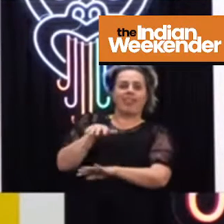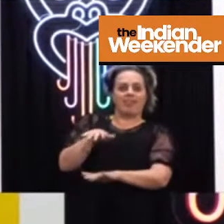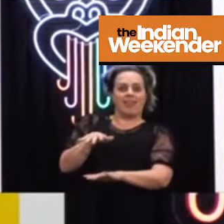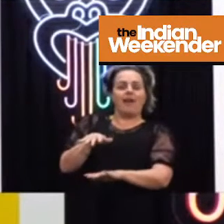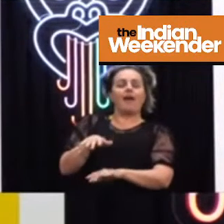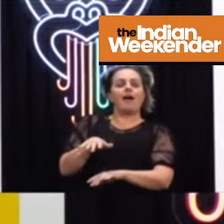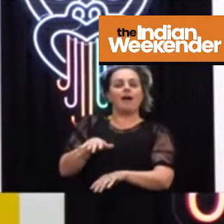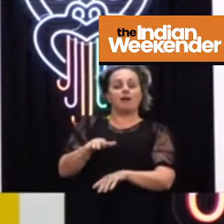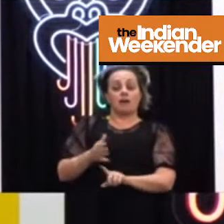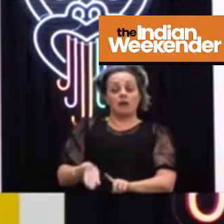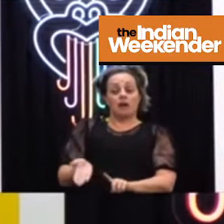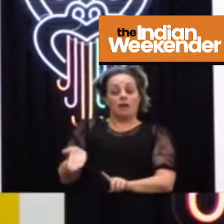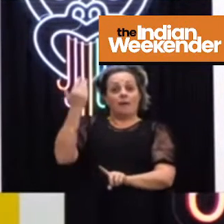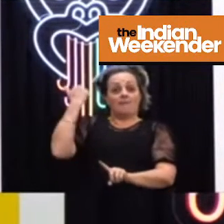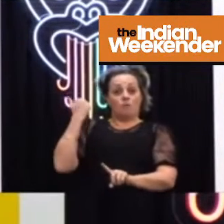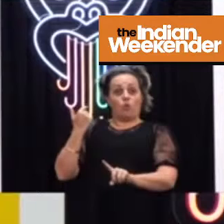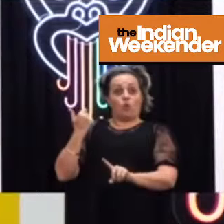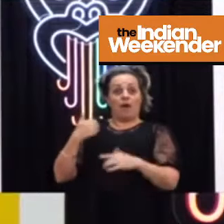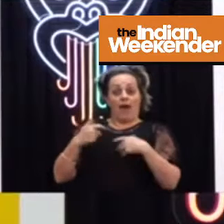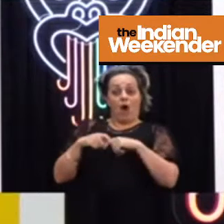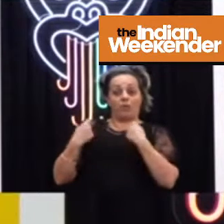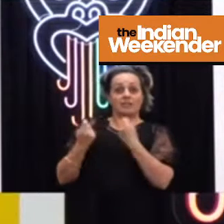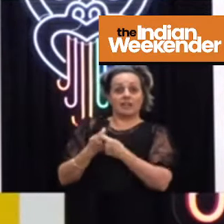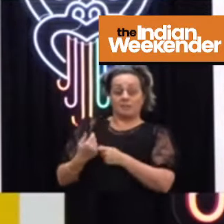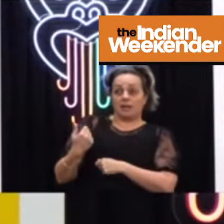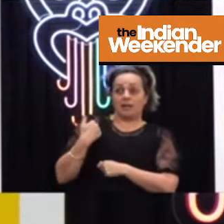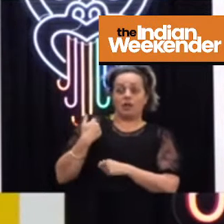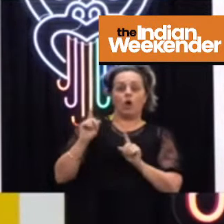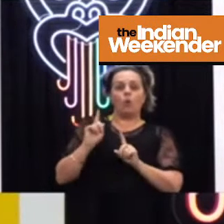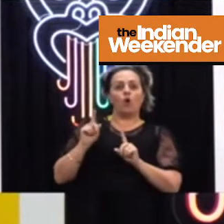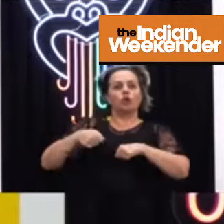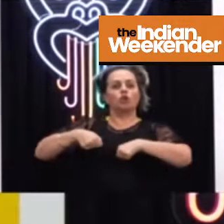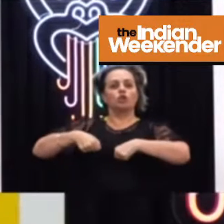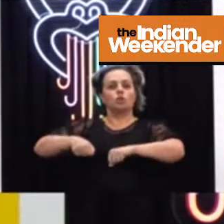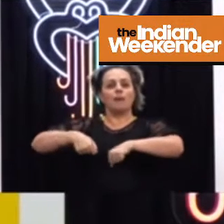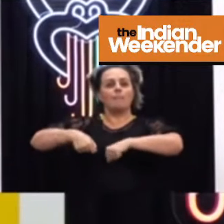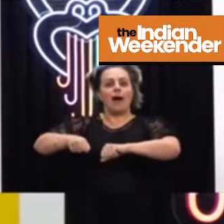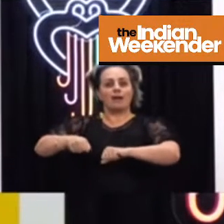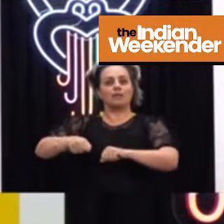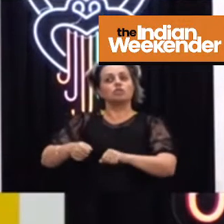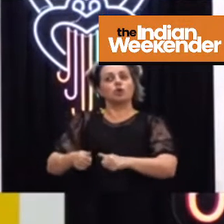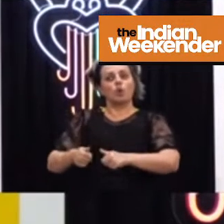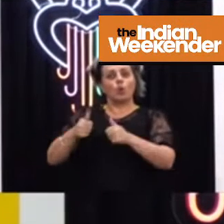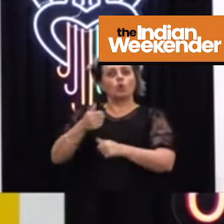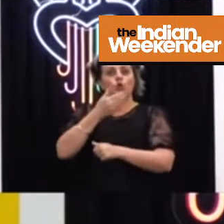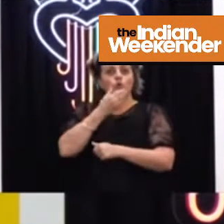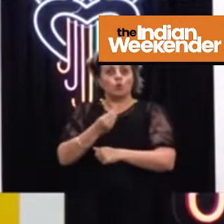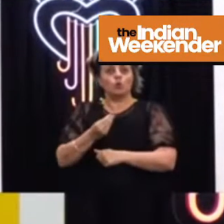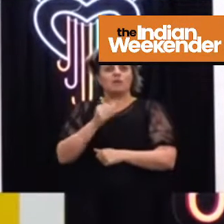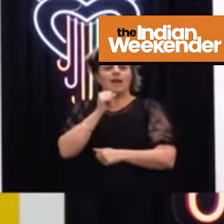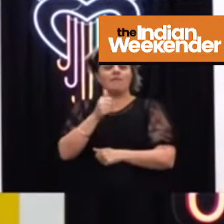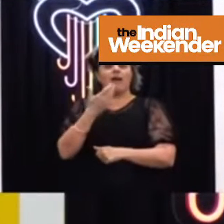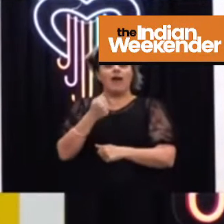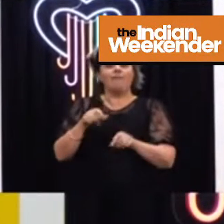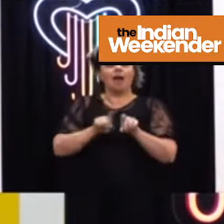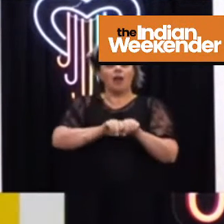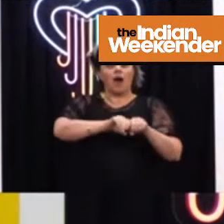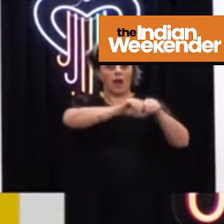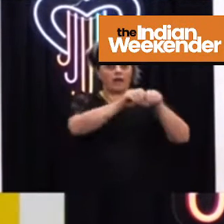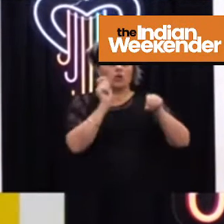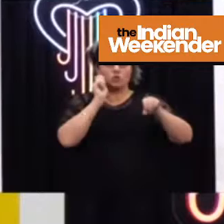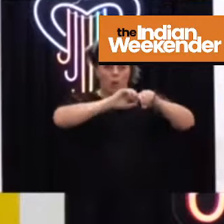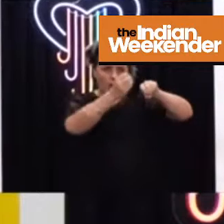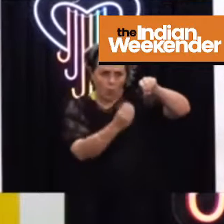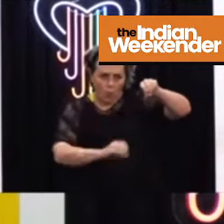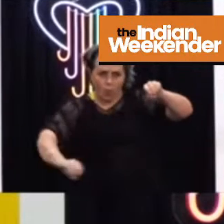what our health team have advised us is that supermarkets have been used well when you have, for instance, a wastewater test and you want to do a